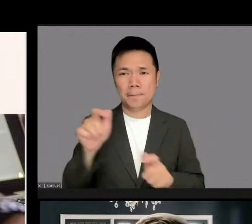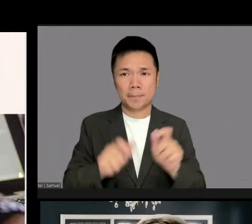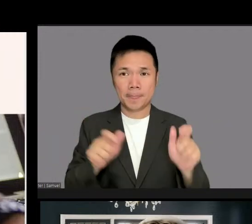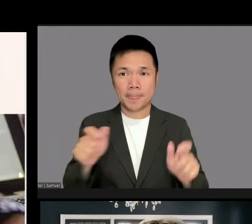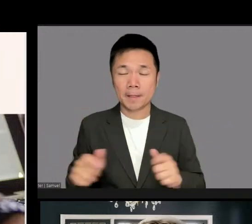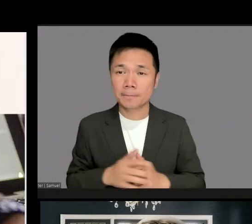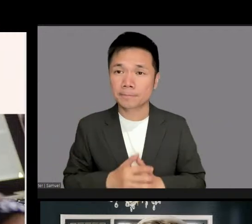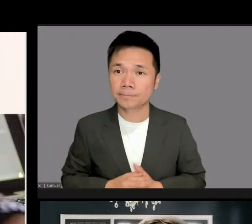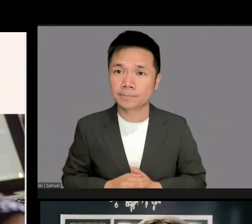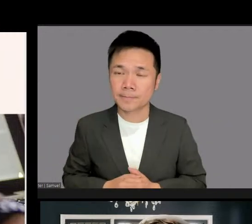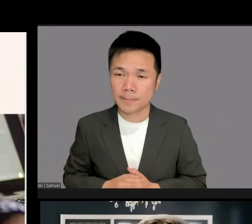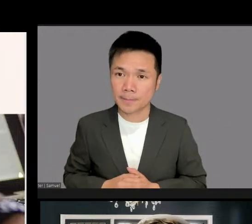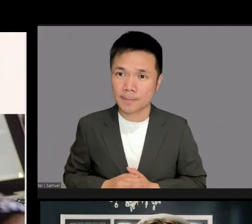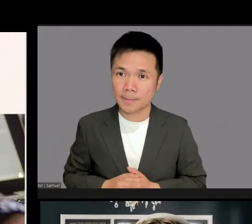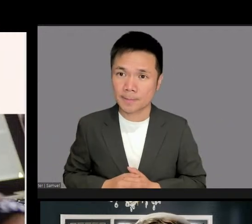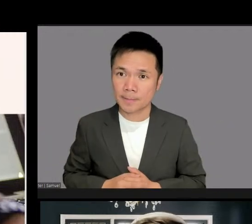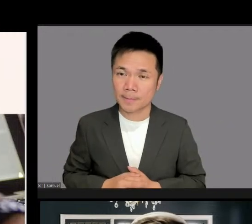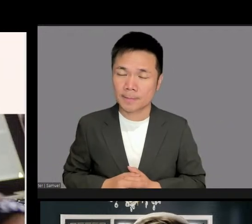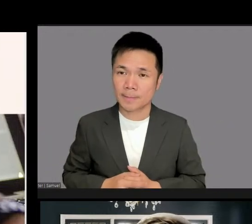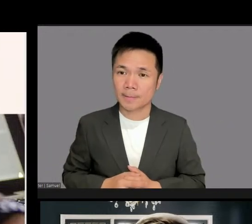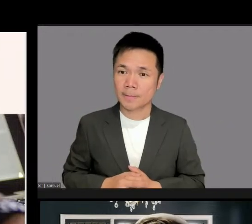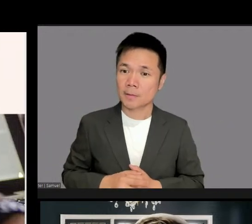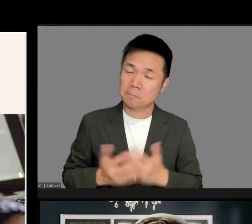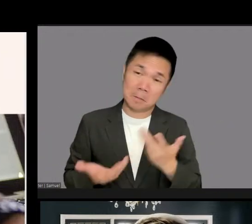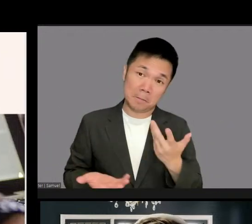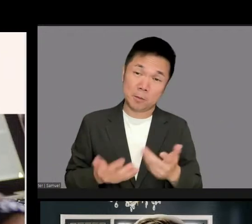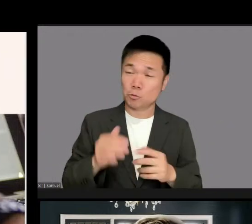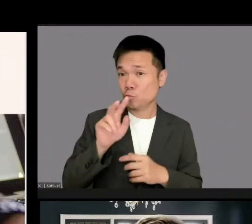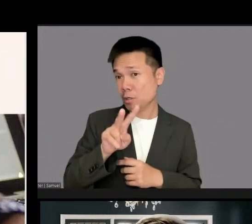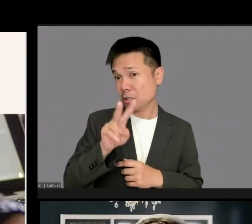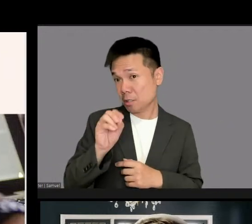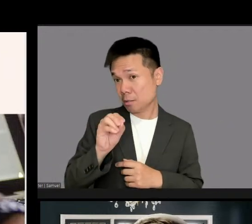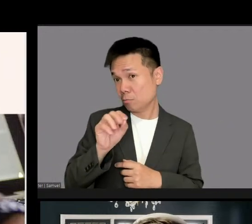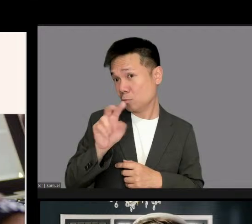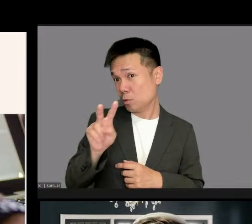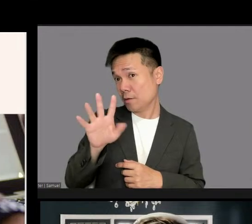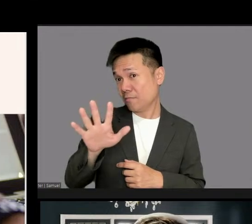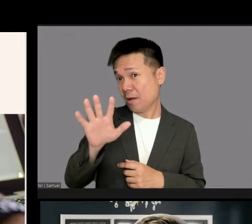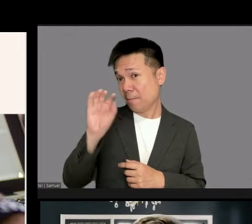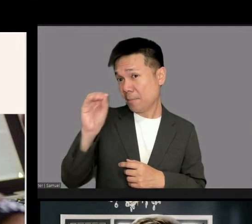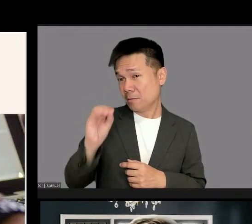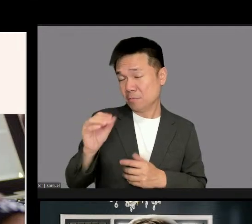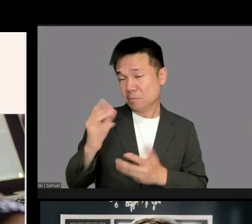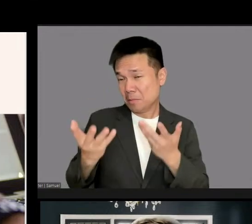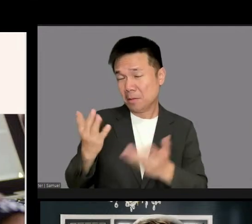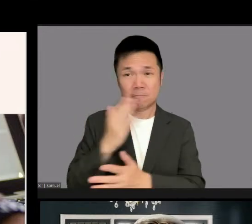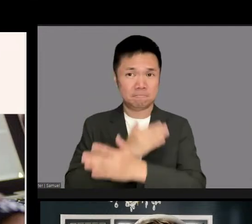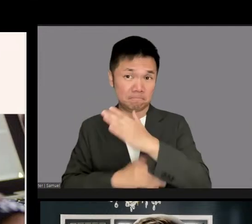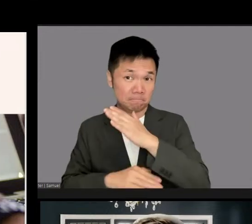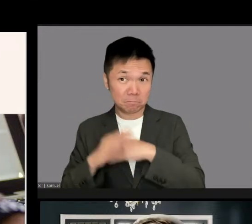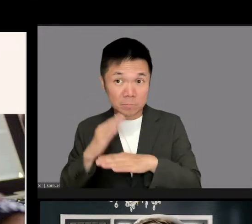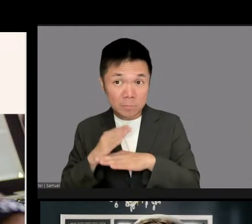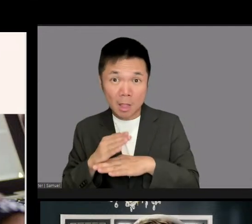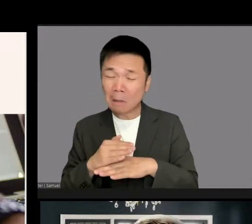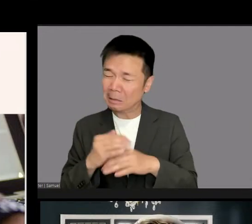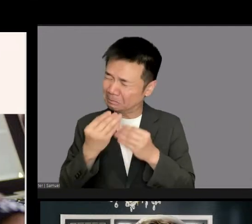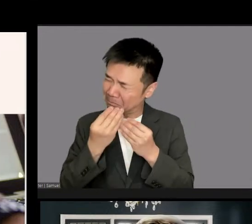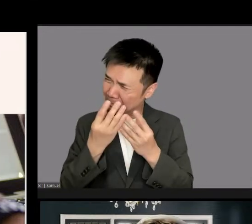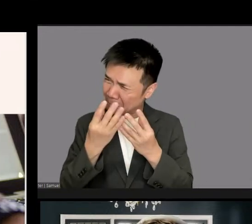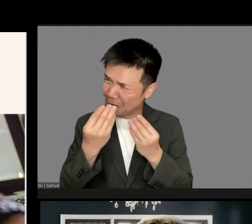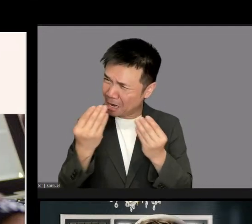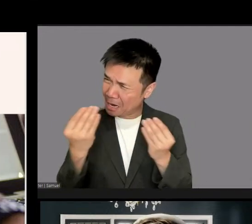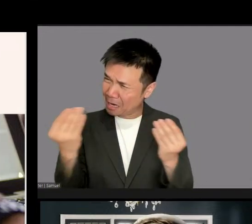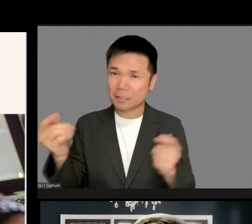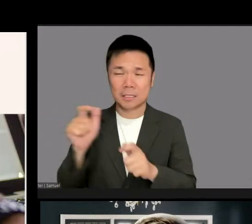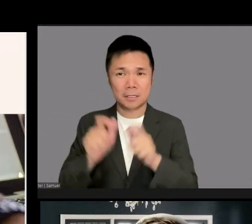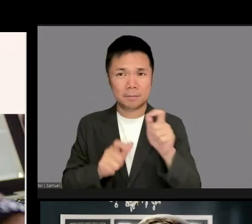that, 20 to 25% of people can have a disability, that's a huge chunk